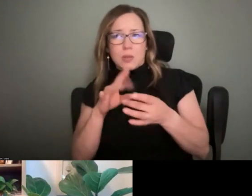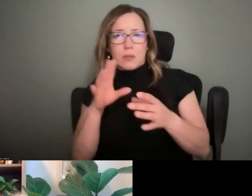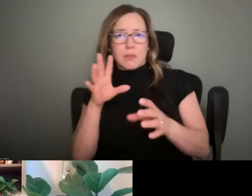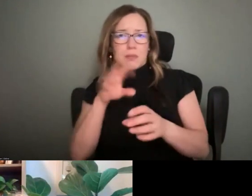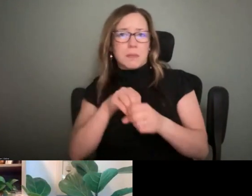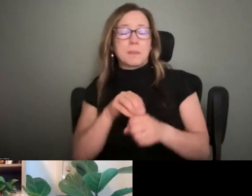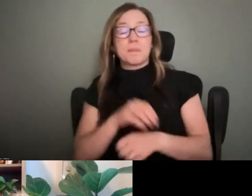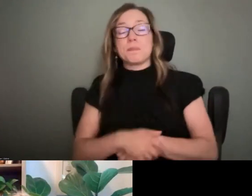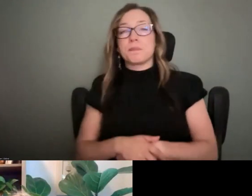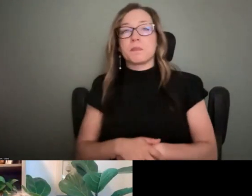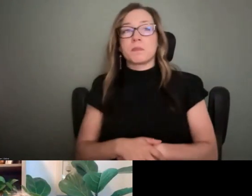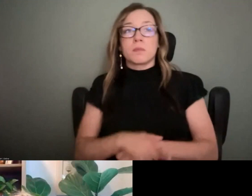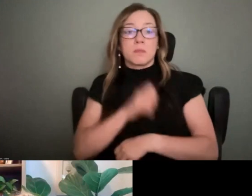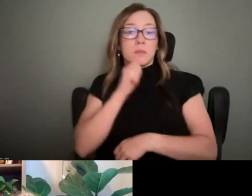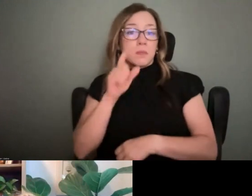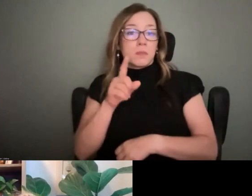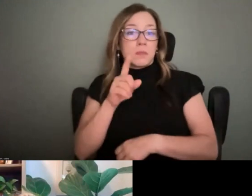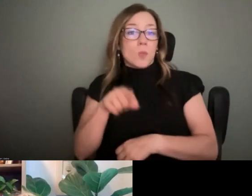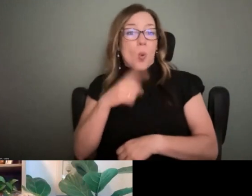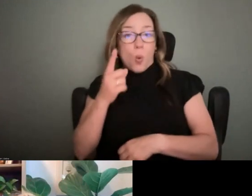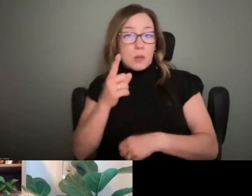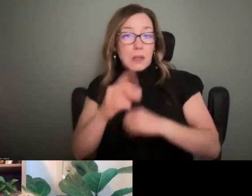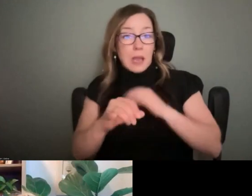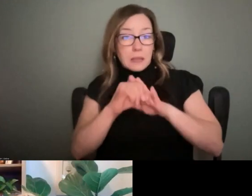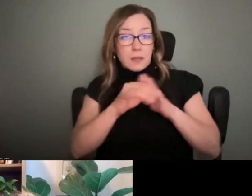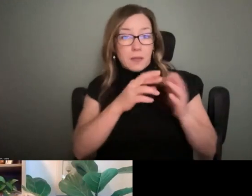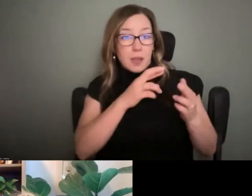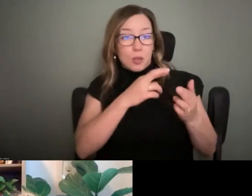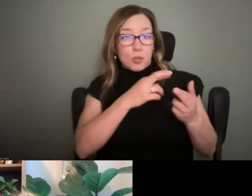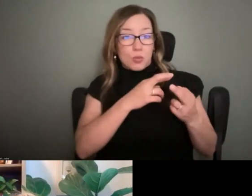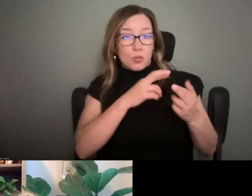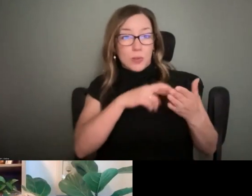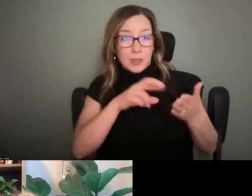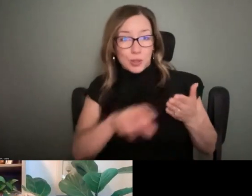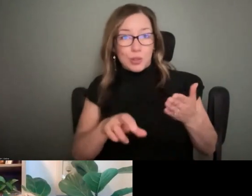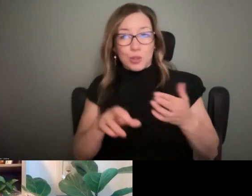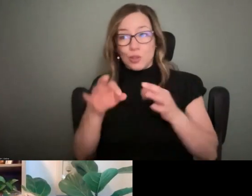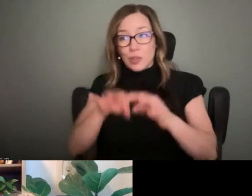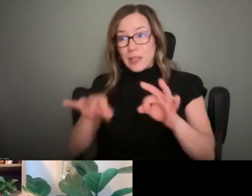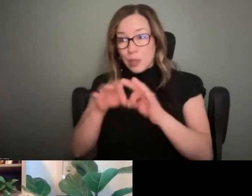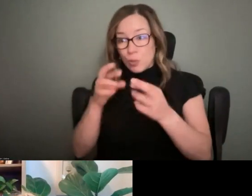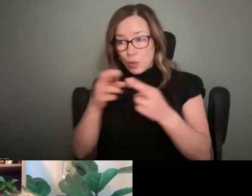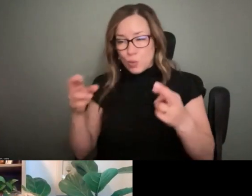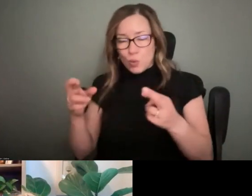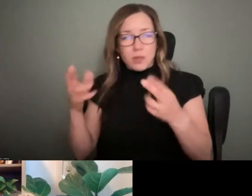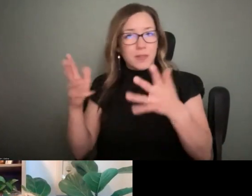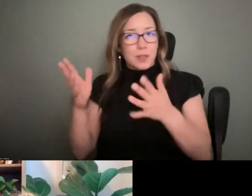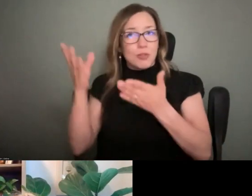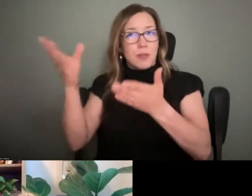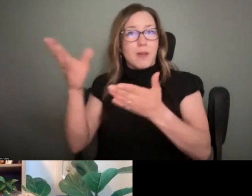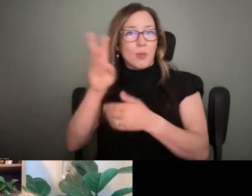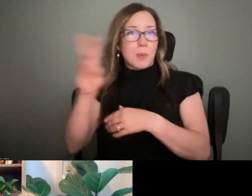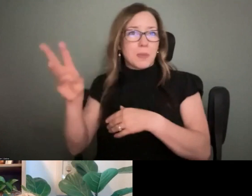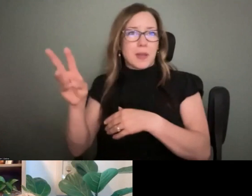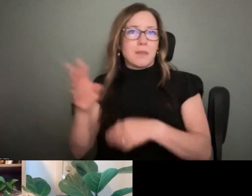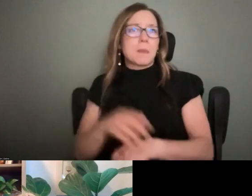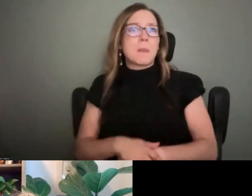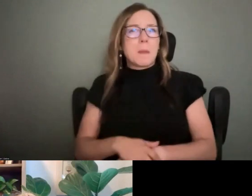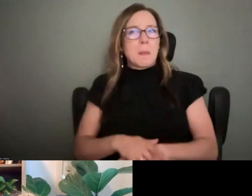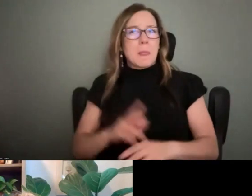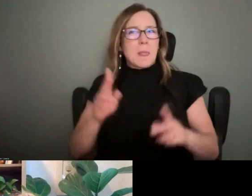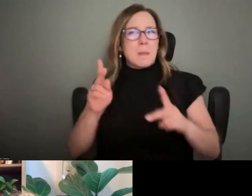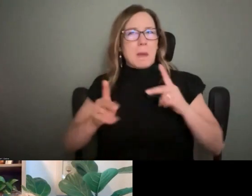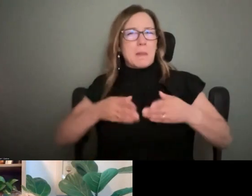to identifying research and key resources, which we list on the website, which is public-facing, we also try